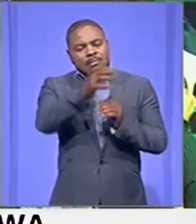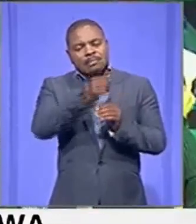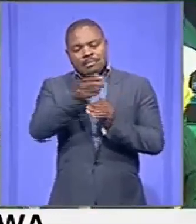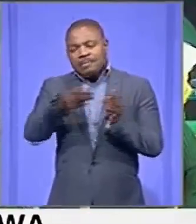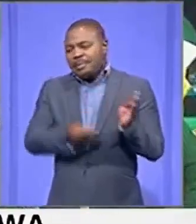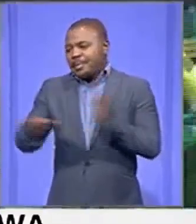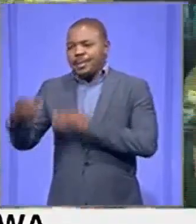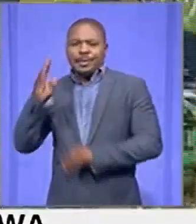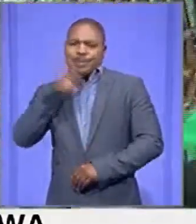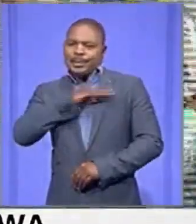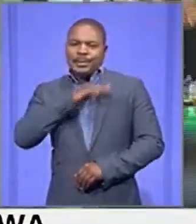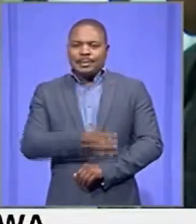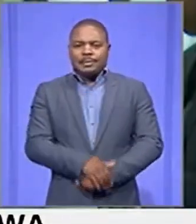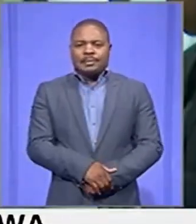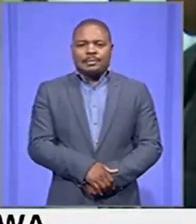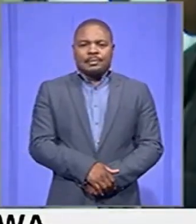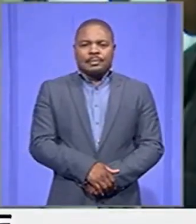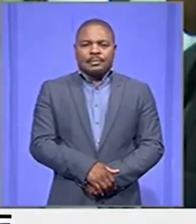mmusong.